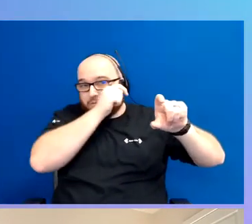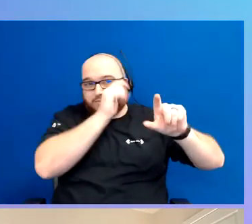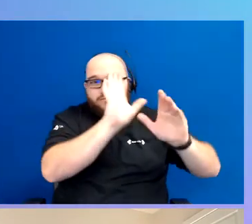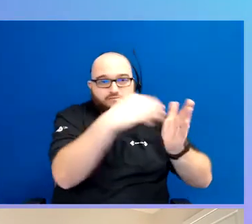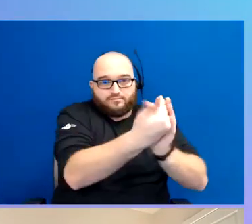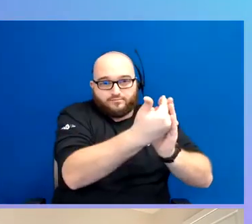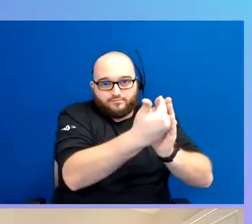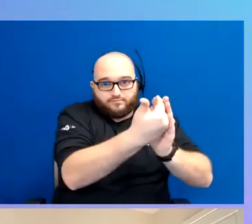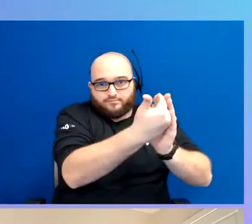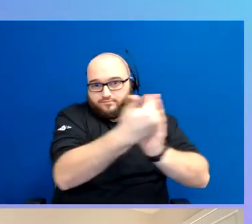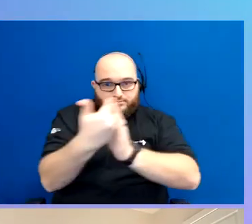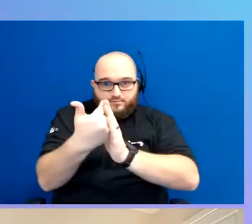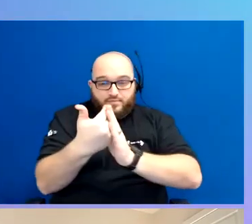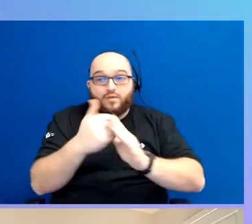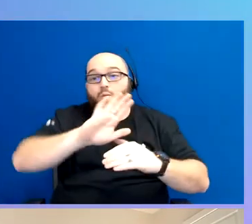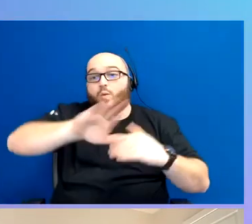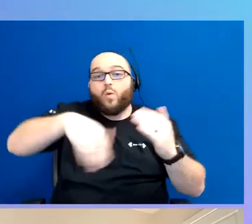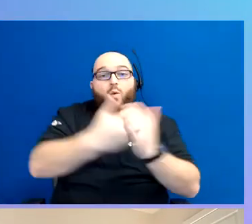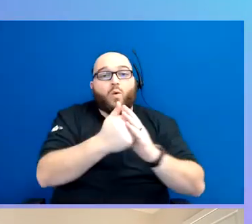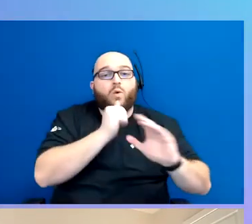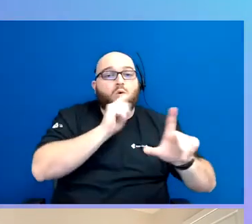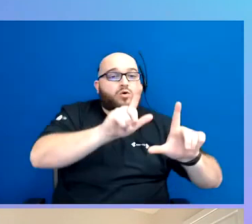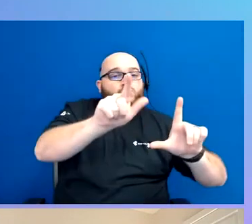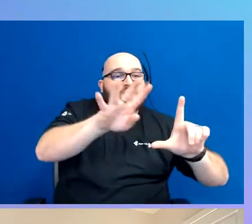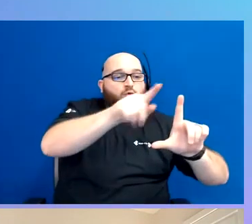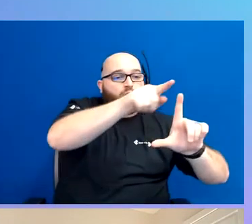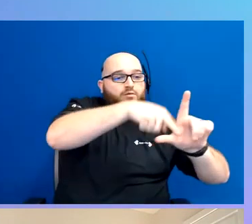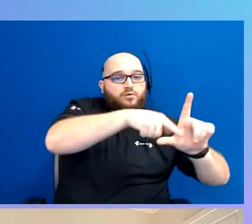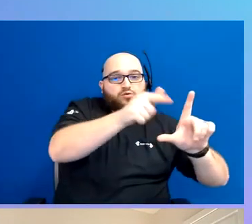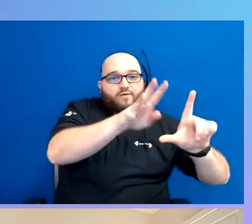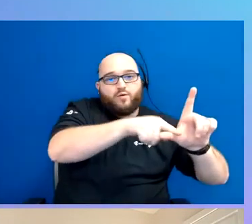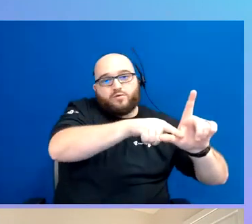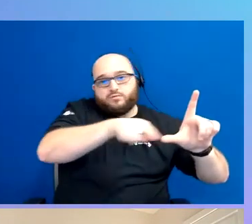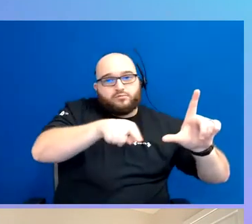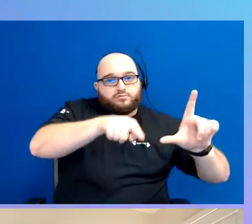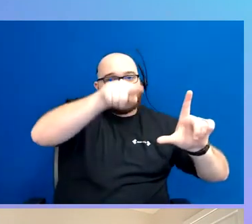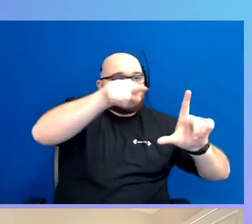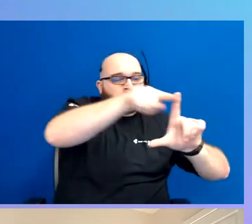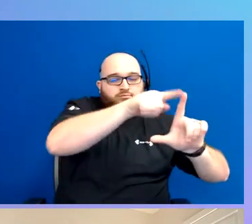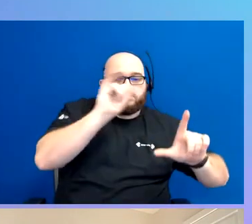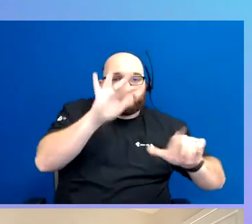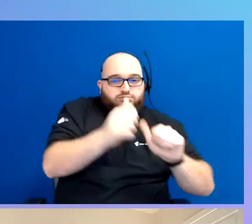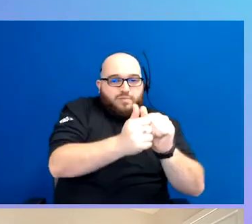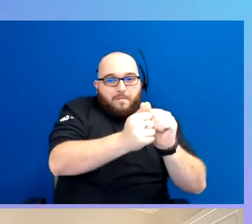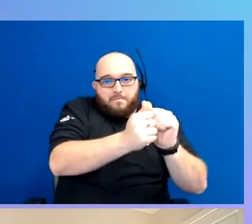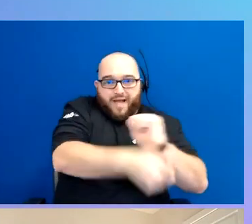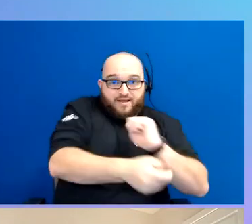icons are 24 pixel by 24 pixels, so that passes the success criteria, right?